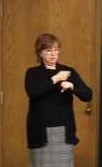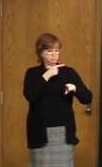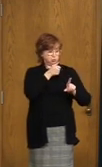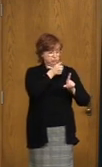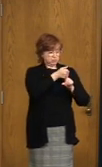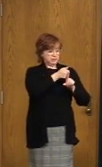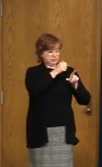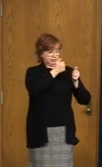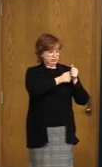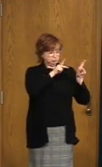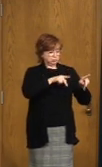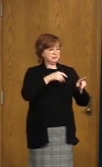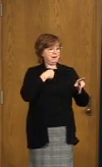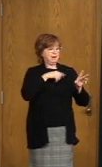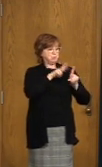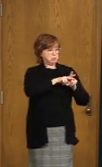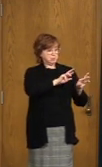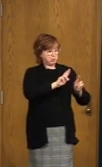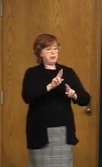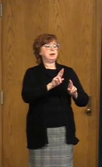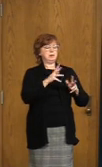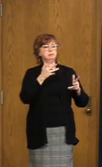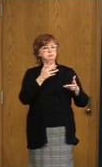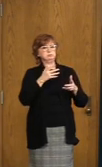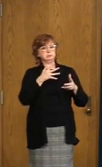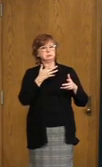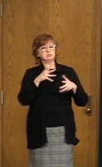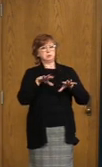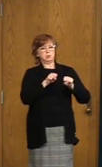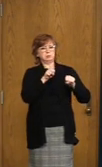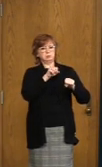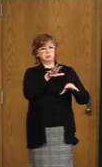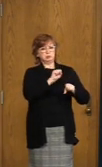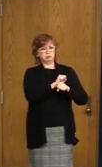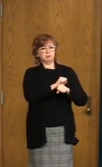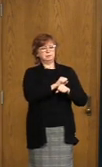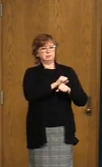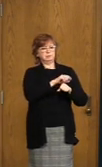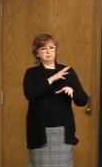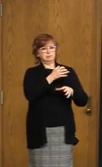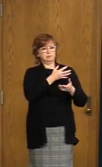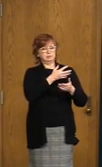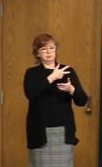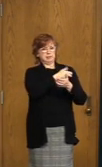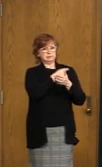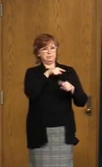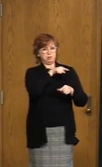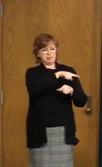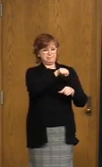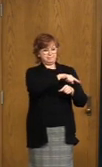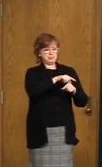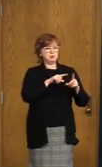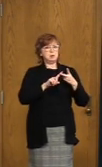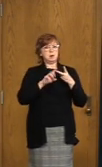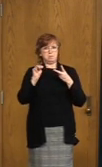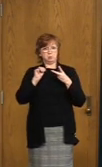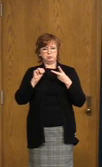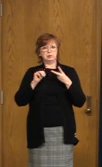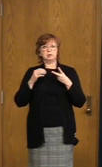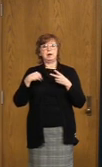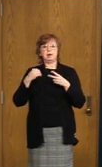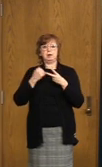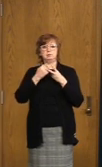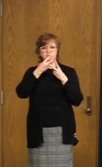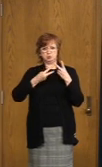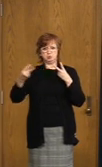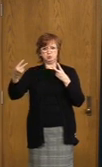initial vaccination before we started going single dose. And then for the Moderna vaccine, there are 2 communities in the province that